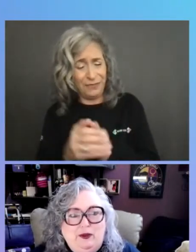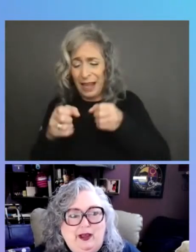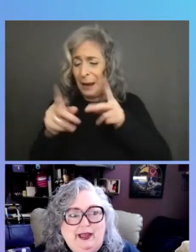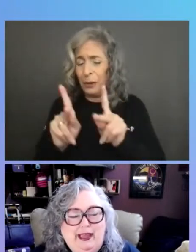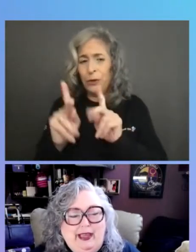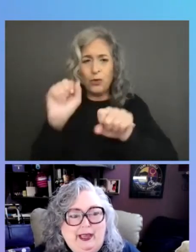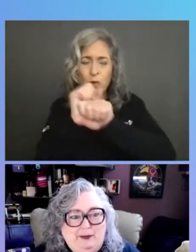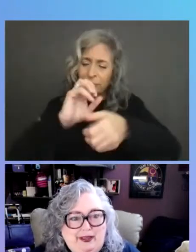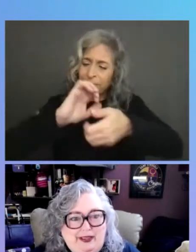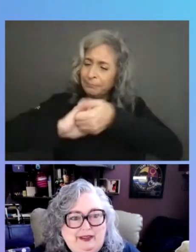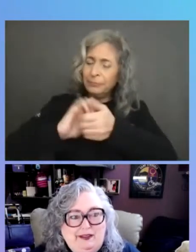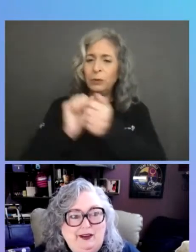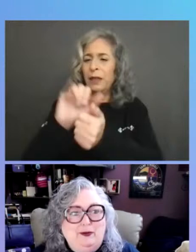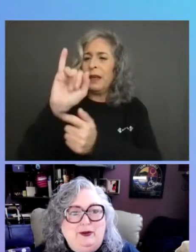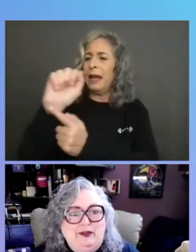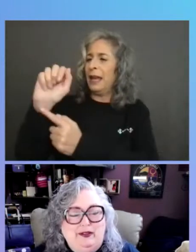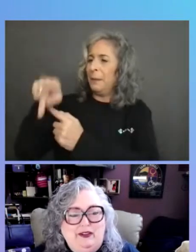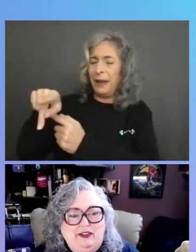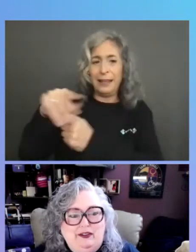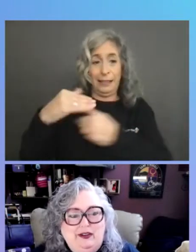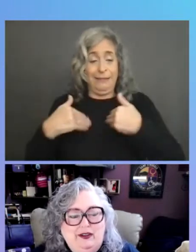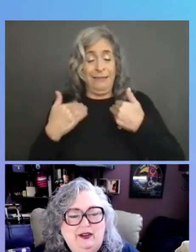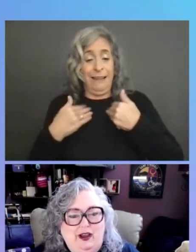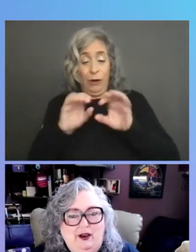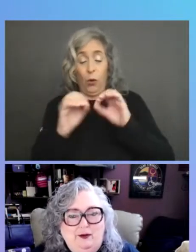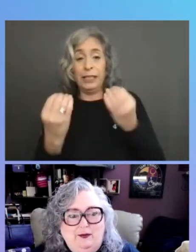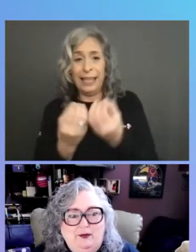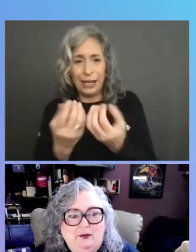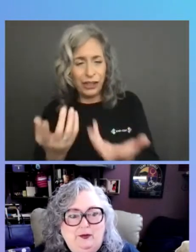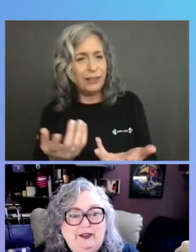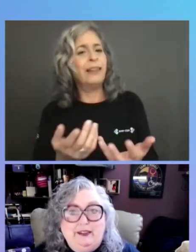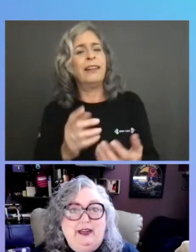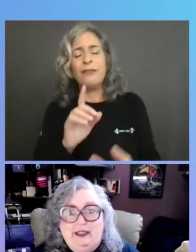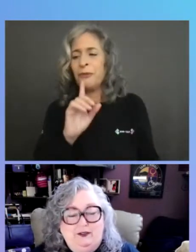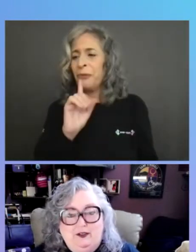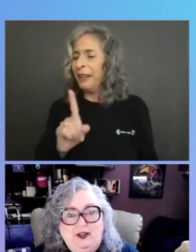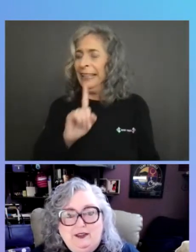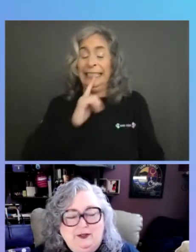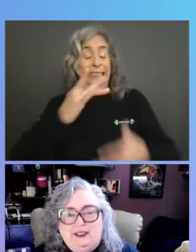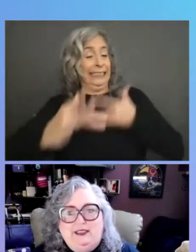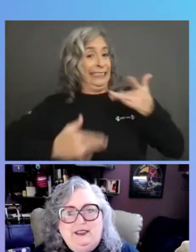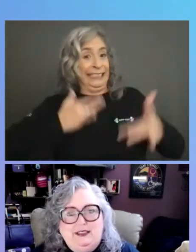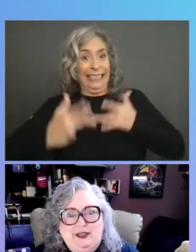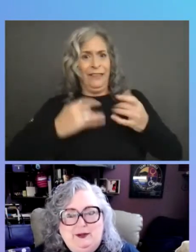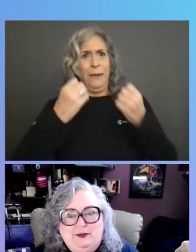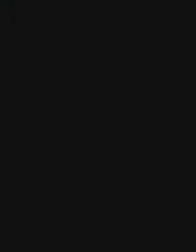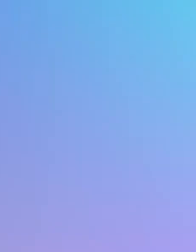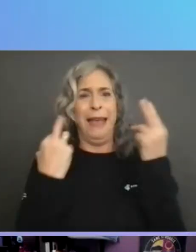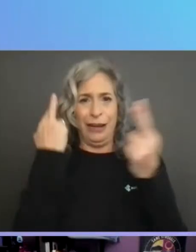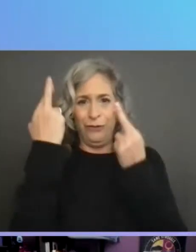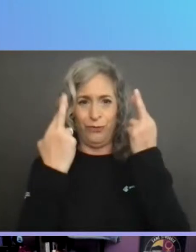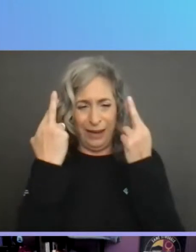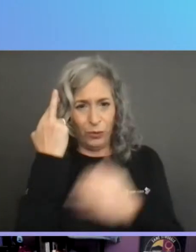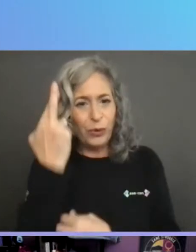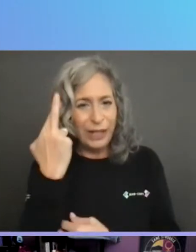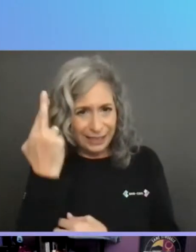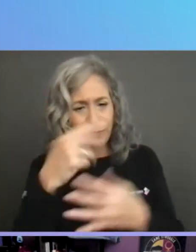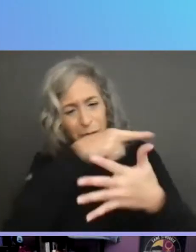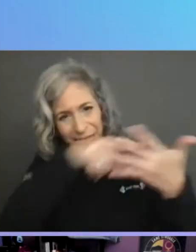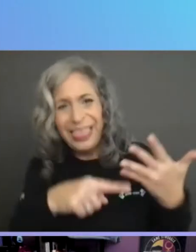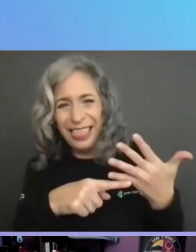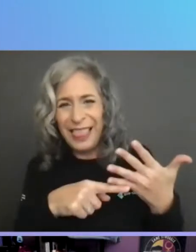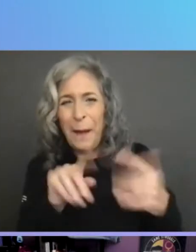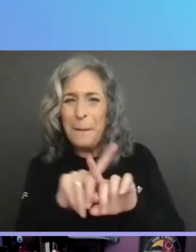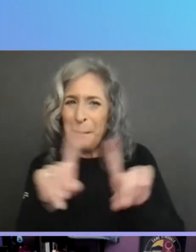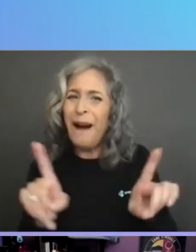to work with IAAP as a young organization was exciting for lots of reasons. But the idea